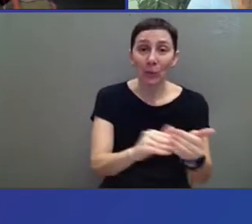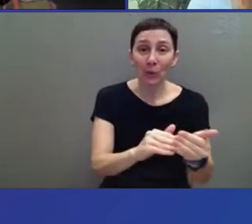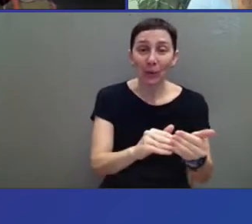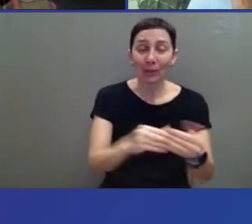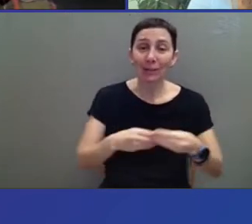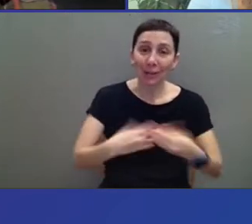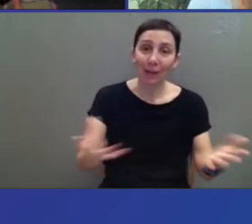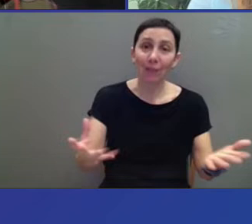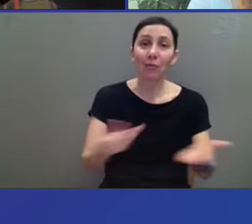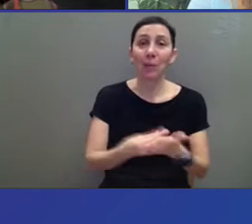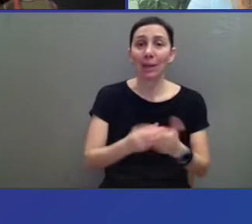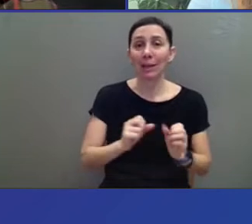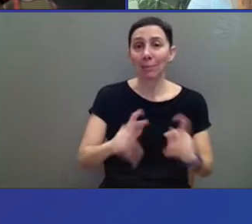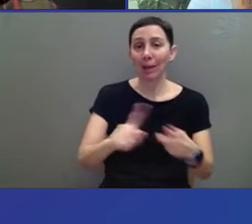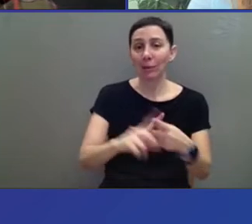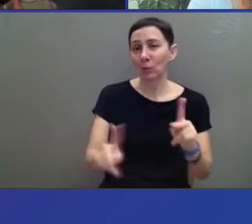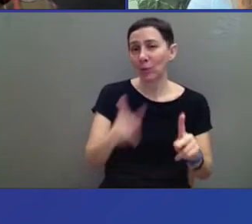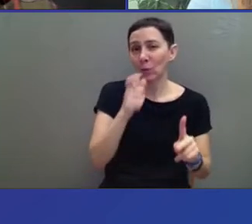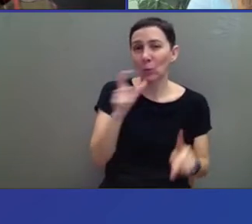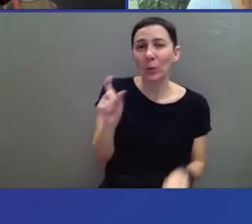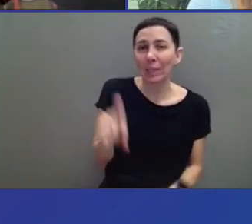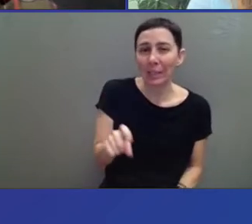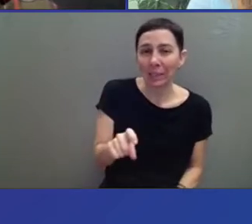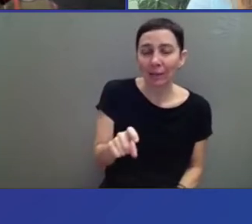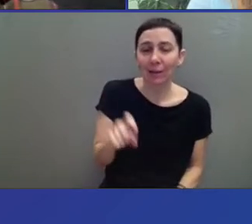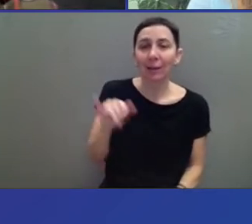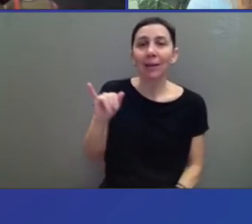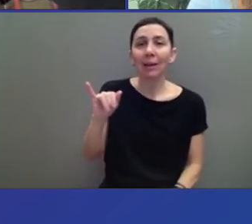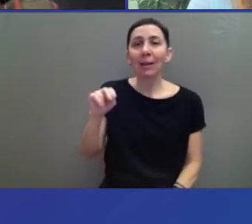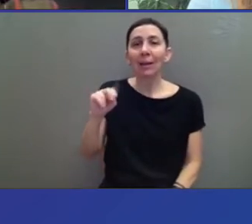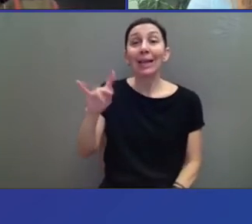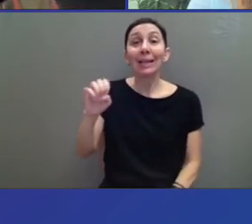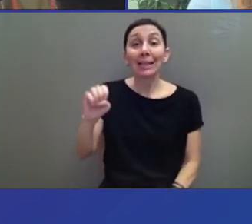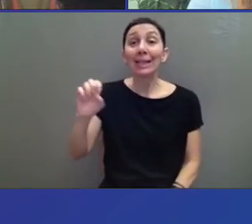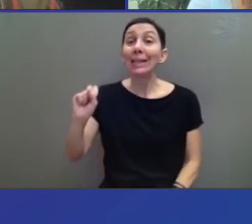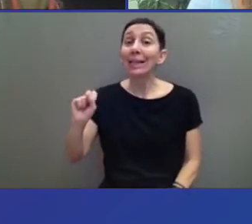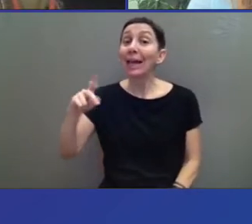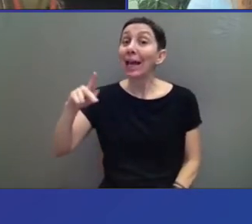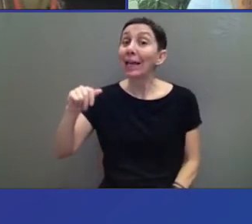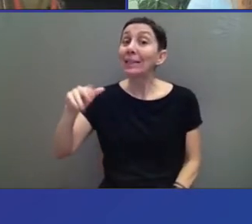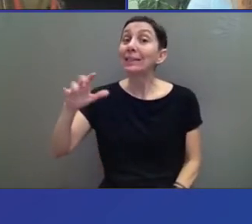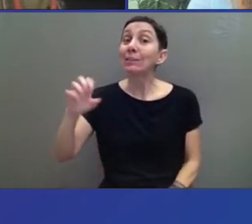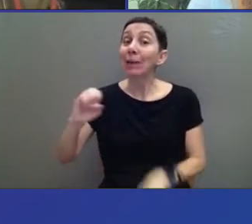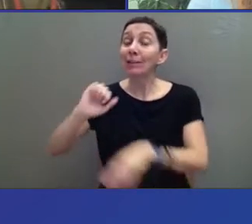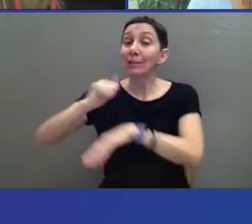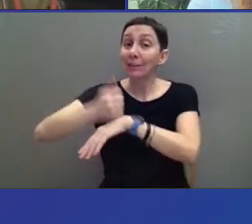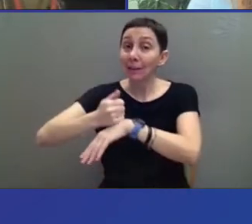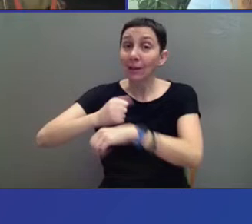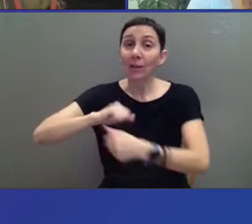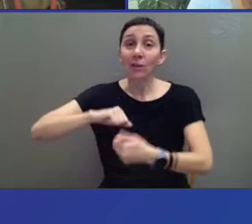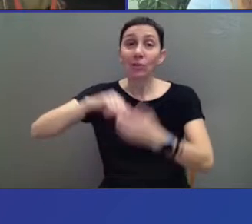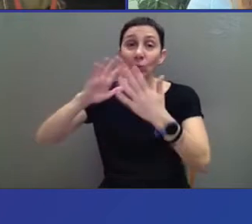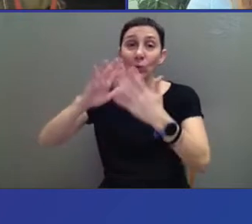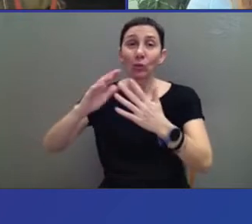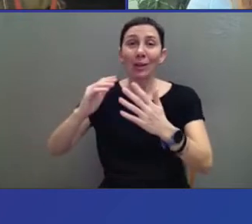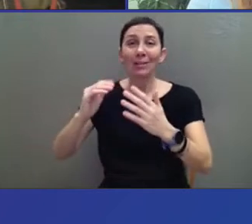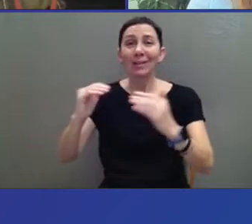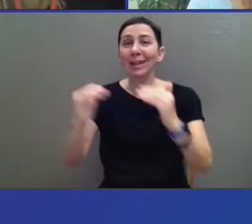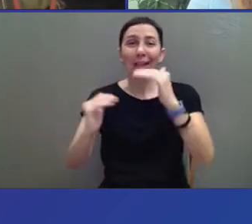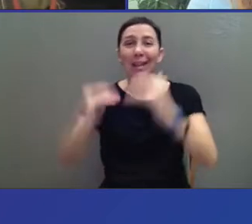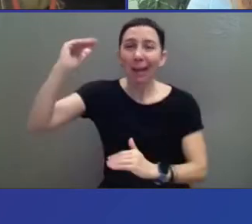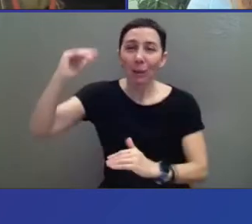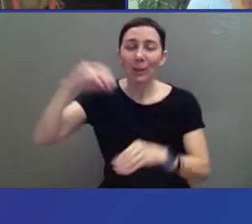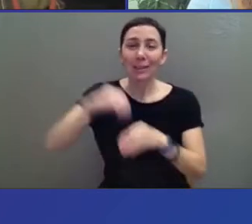those of us that need it most. IndieSpace was also created to address systemic inequities in real estate and